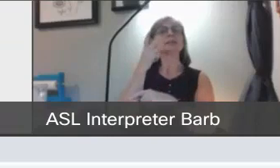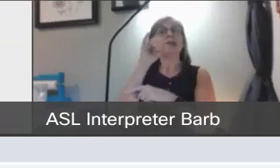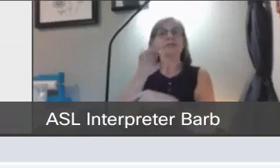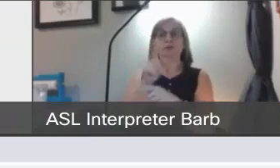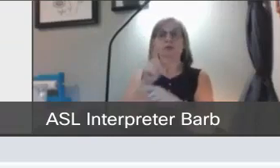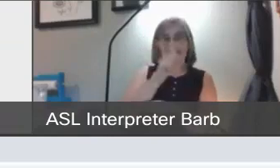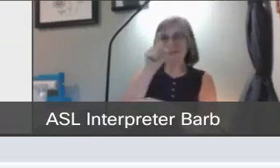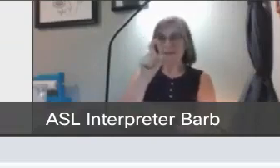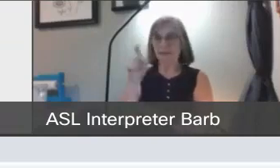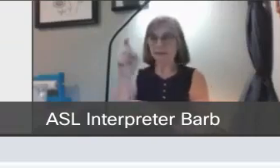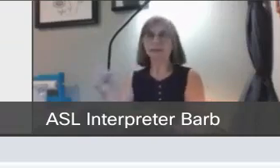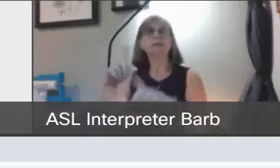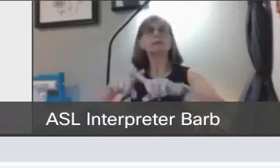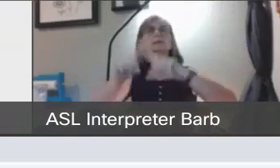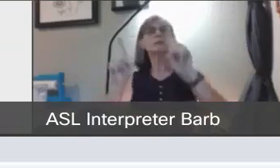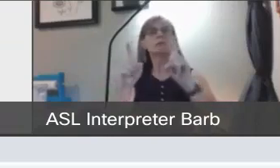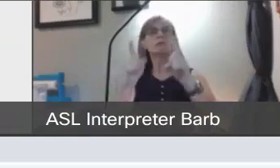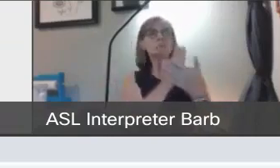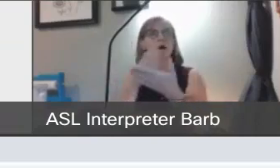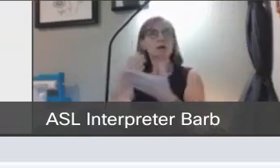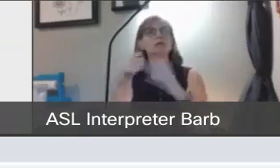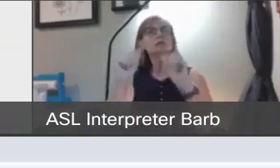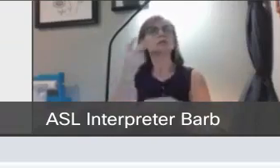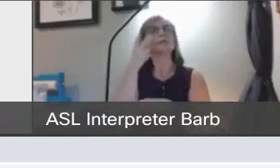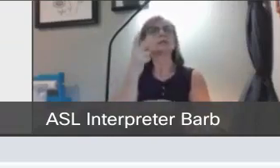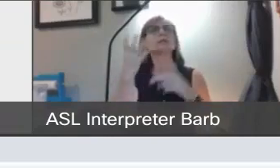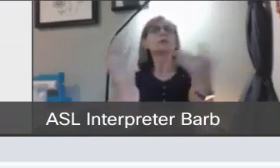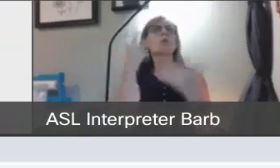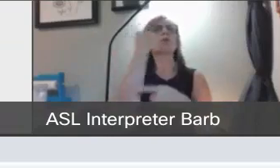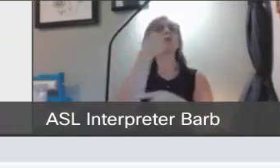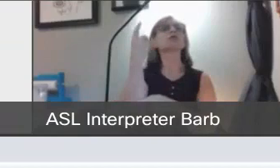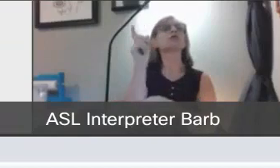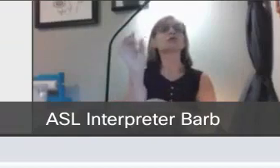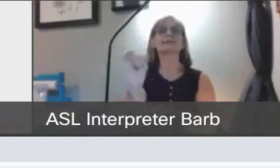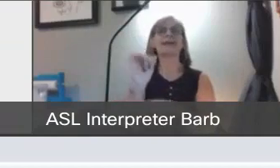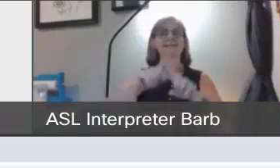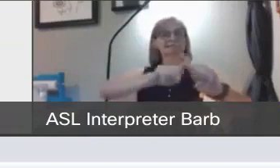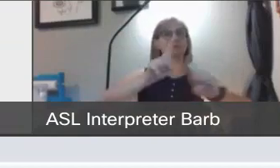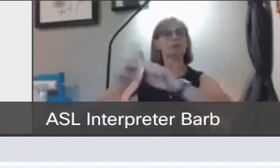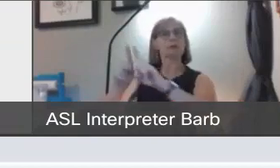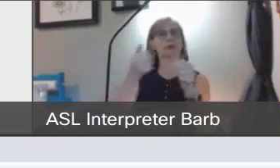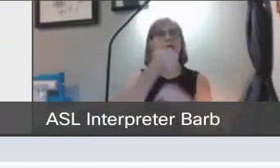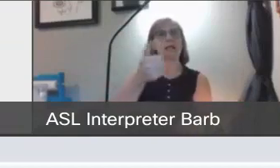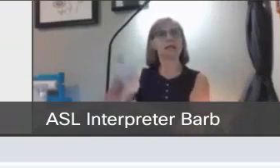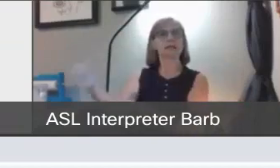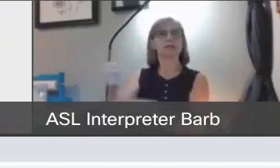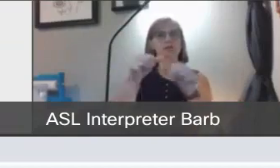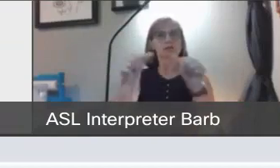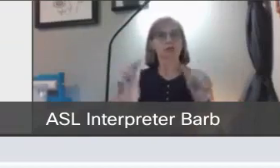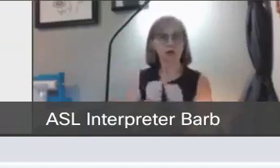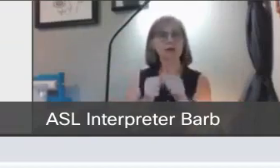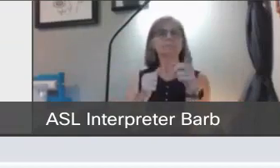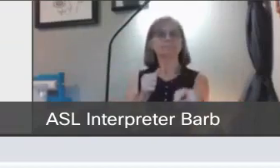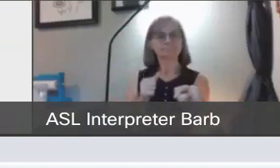find what types of designs you may find in these areas. But this gives you a very good description of exactly what they